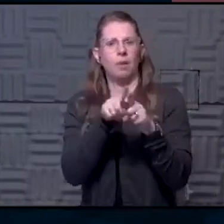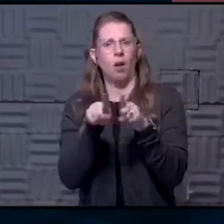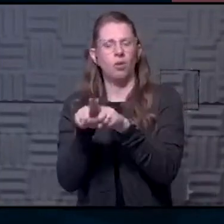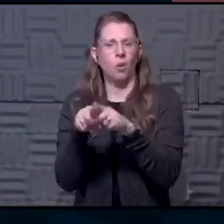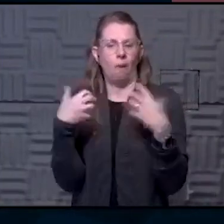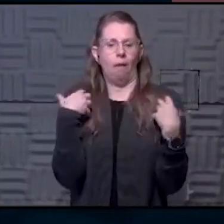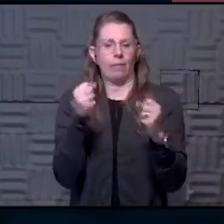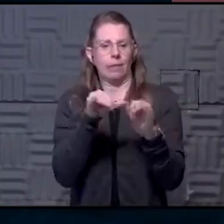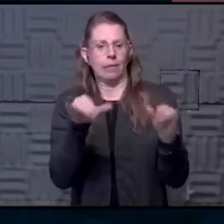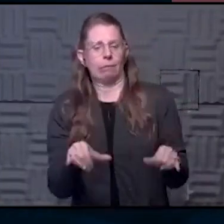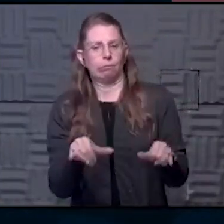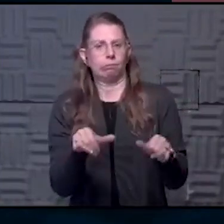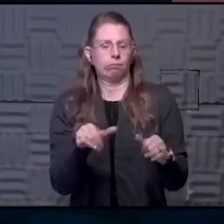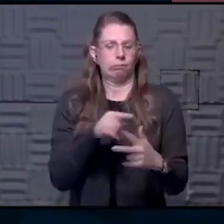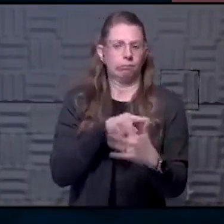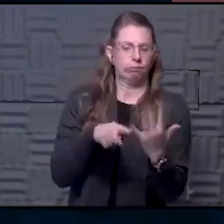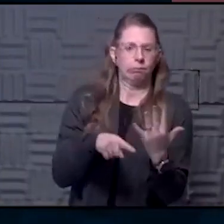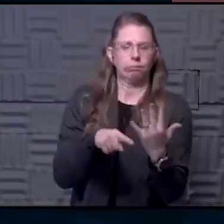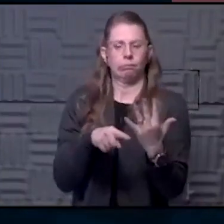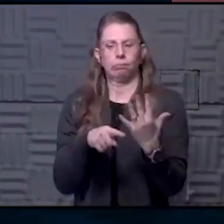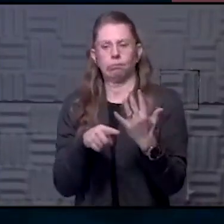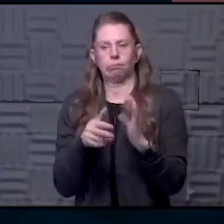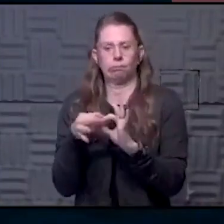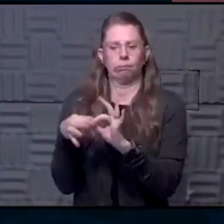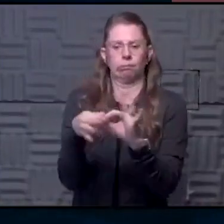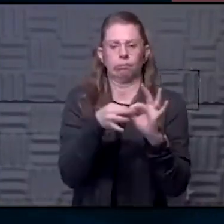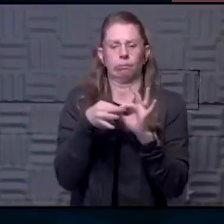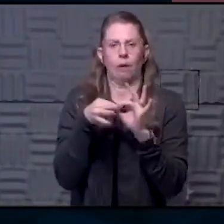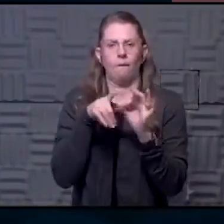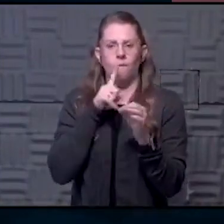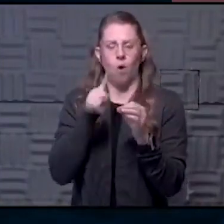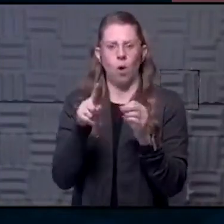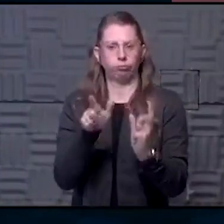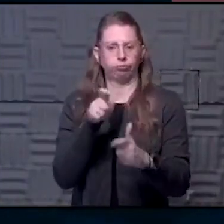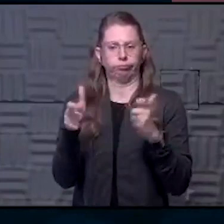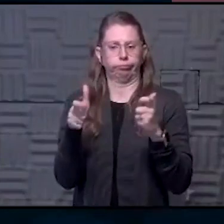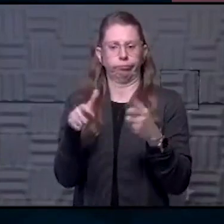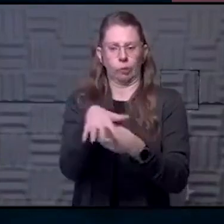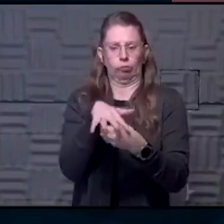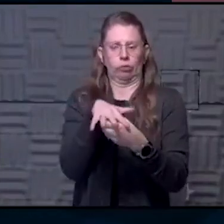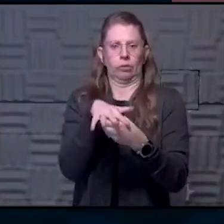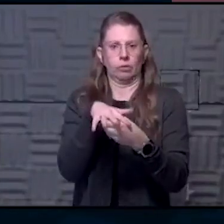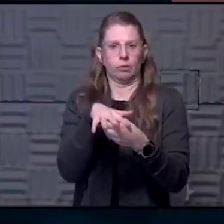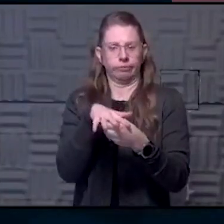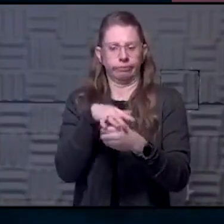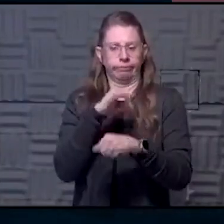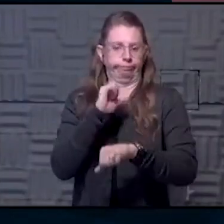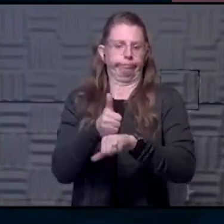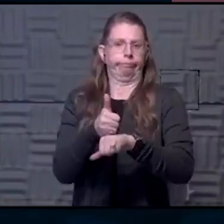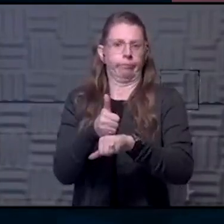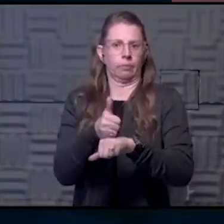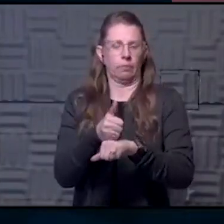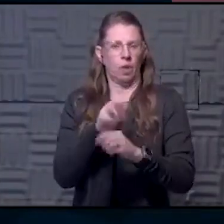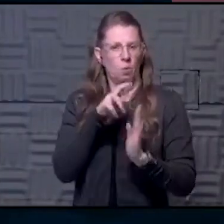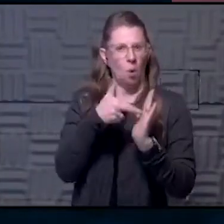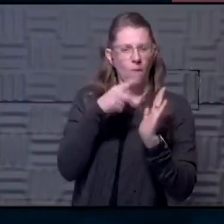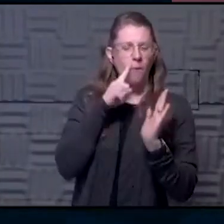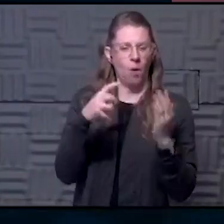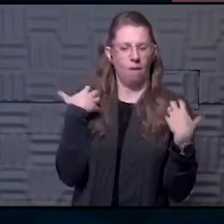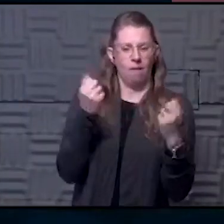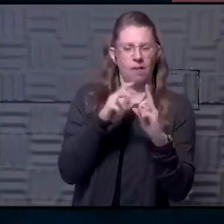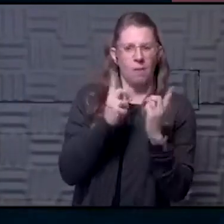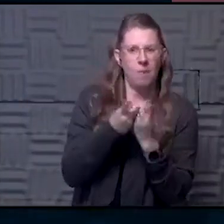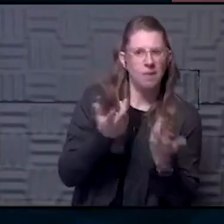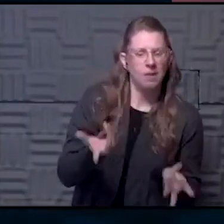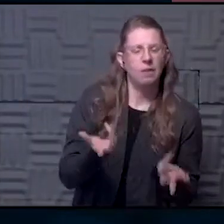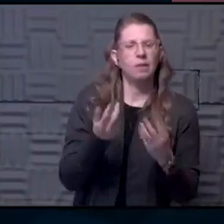health systems, et cetera, to form kind of these large regional hubs. Do you see anything like that coming? What's the role of health systems? What's the role of the health departments